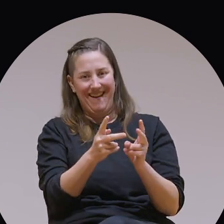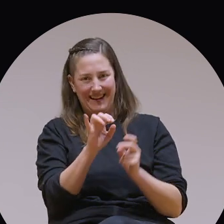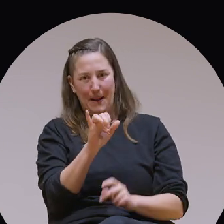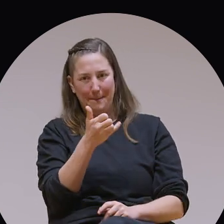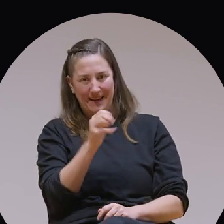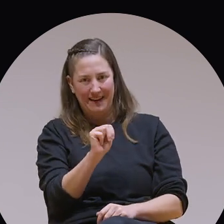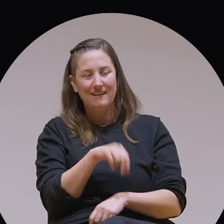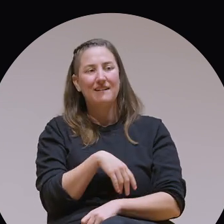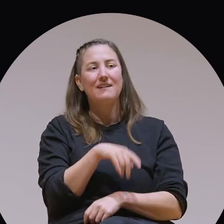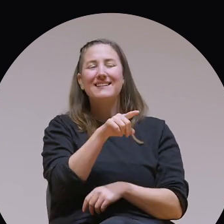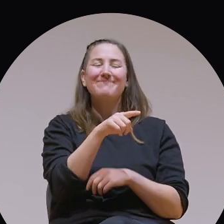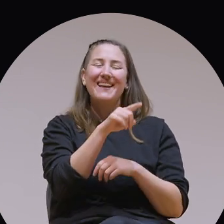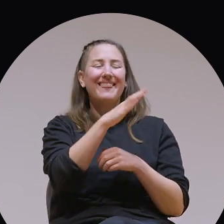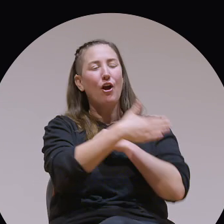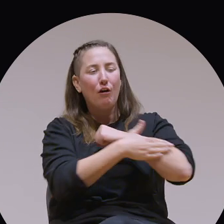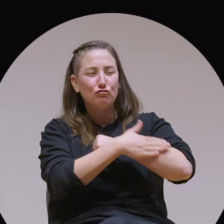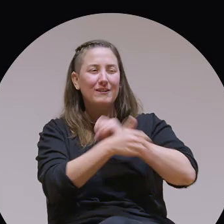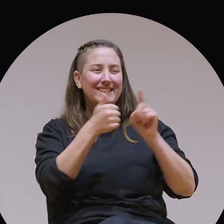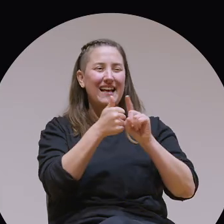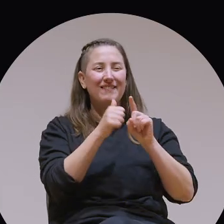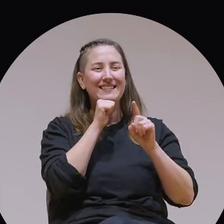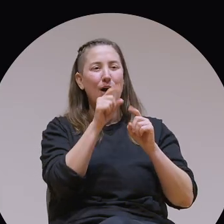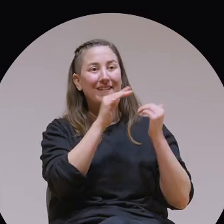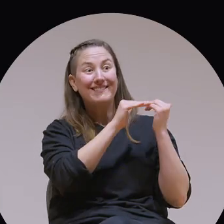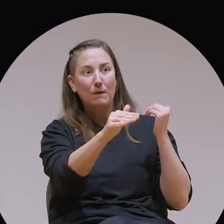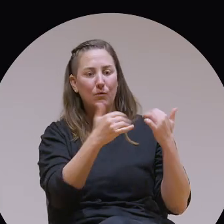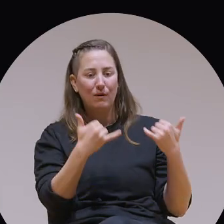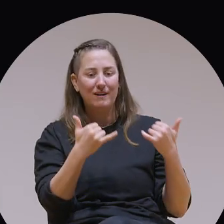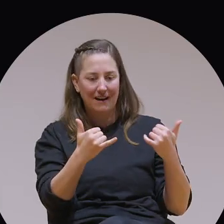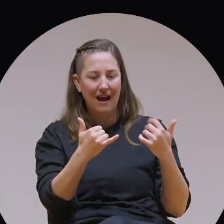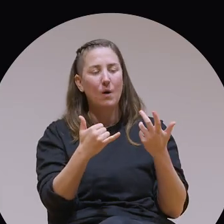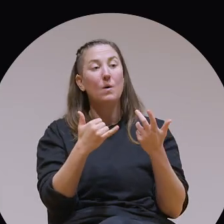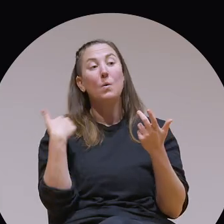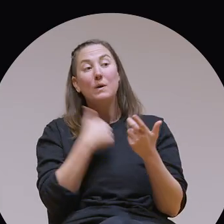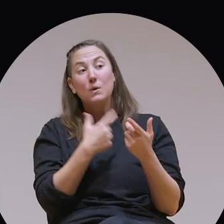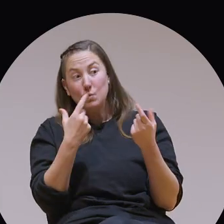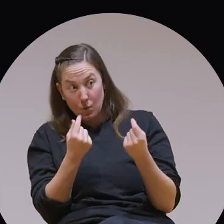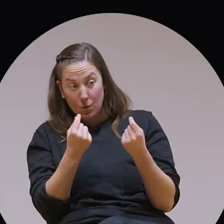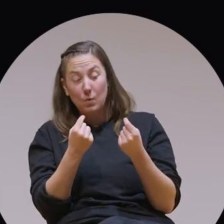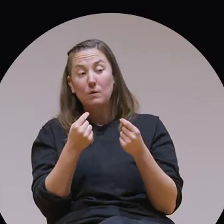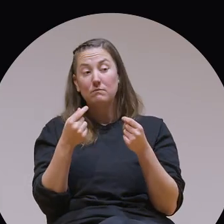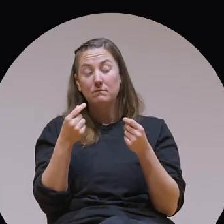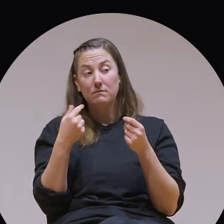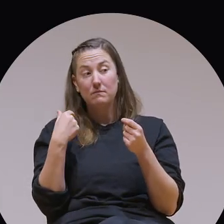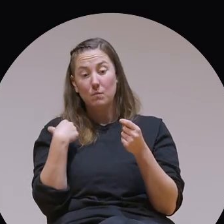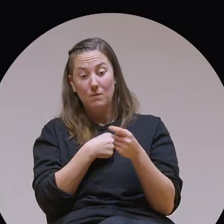But because Yemen is unstable, what the deal that we reached working with the State Department was that these objects would